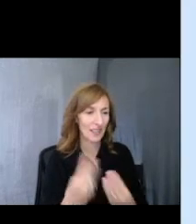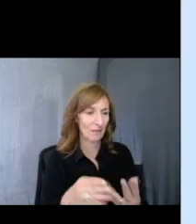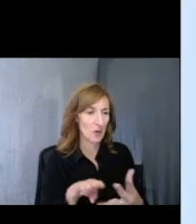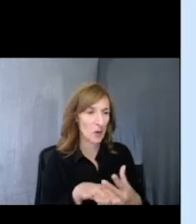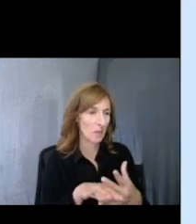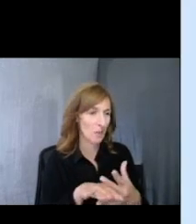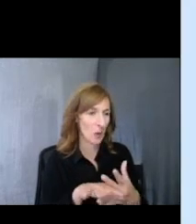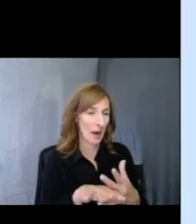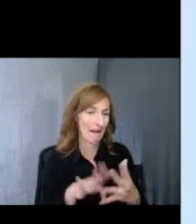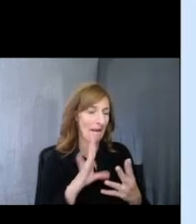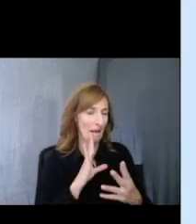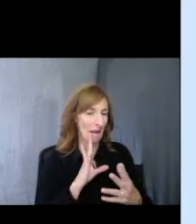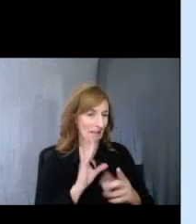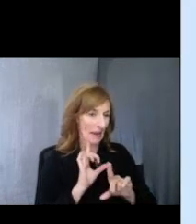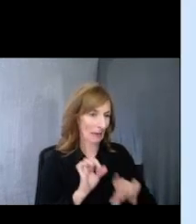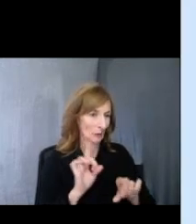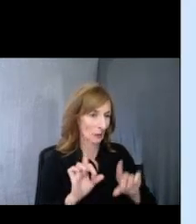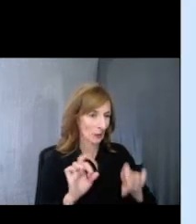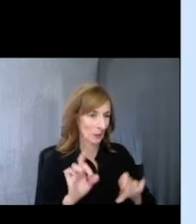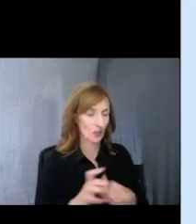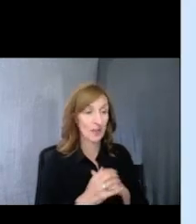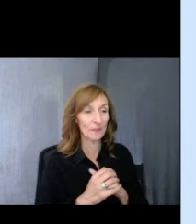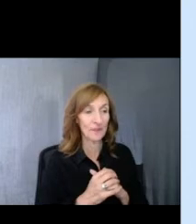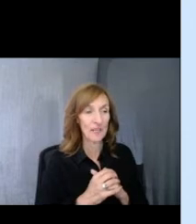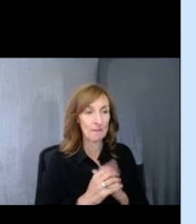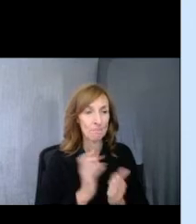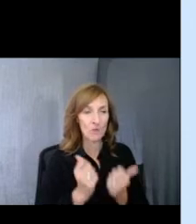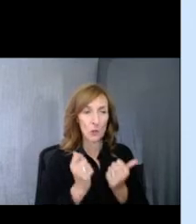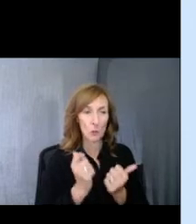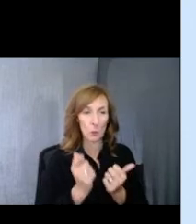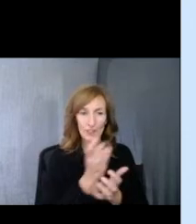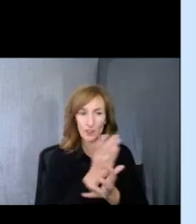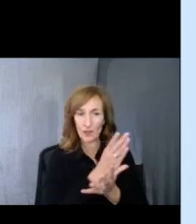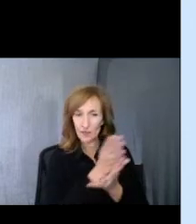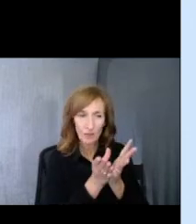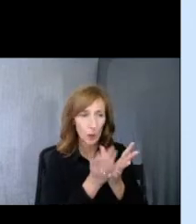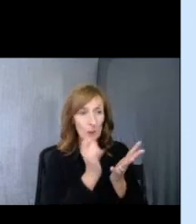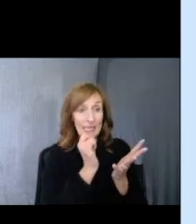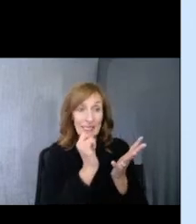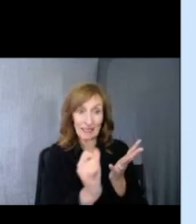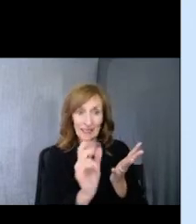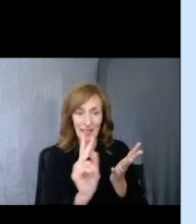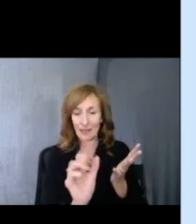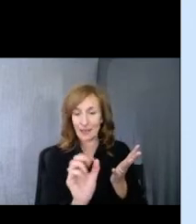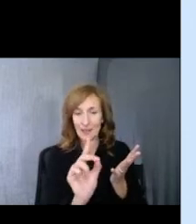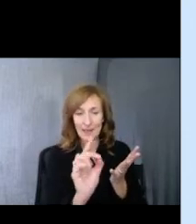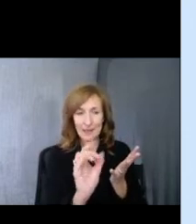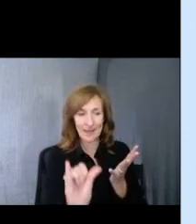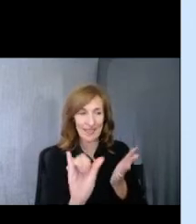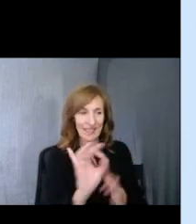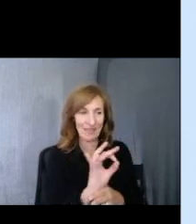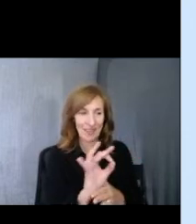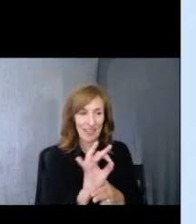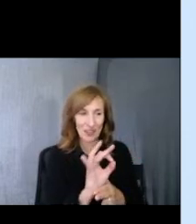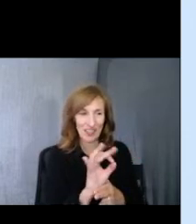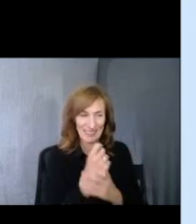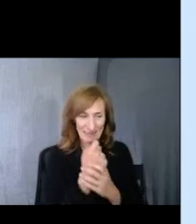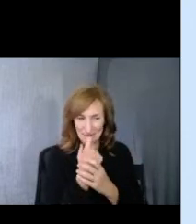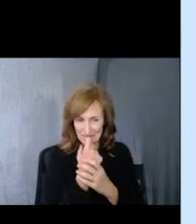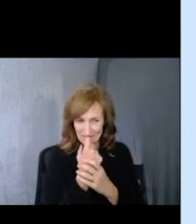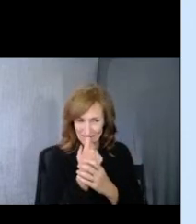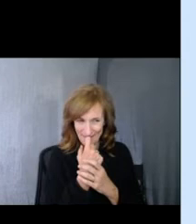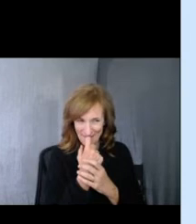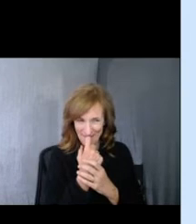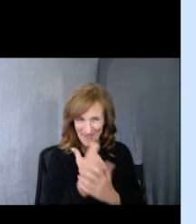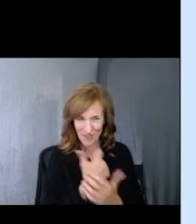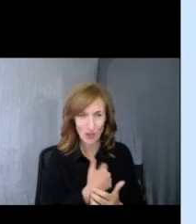answer questions. So which of the following is not a kidney function? Sorry, that's hard because I gave you that big giant list, but if